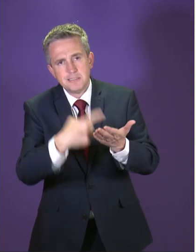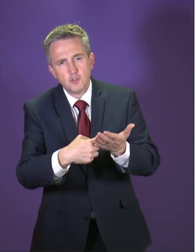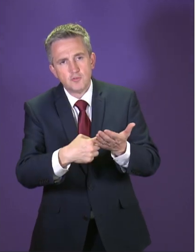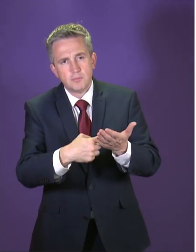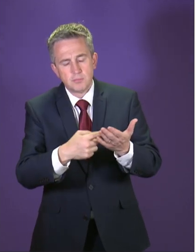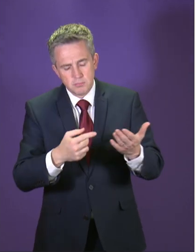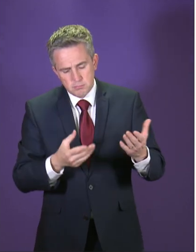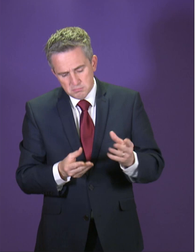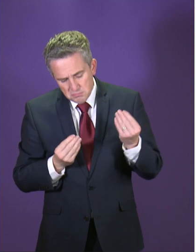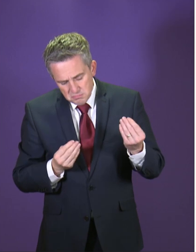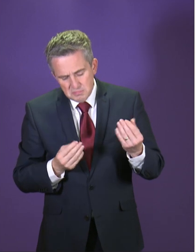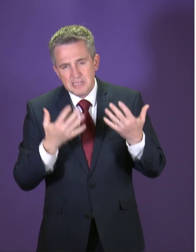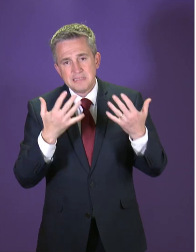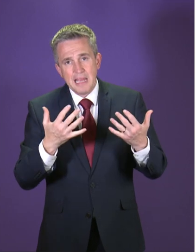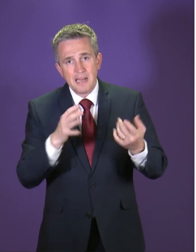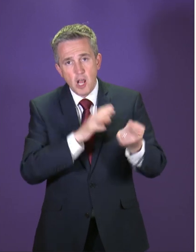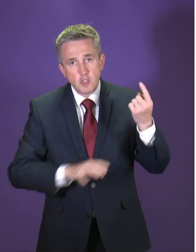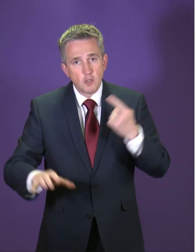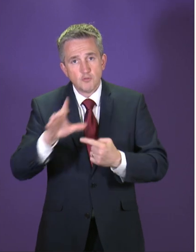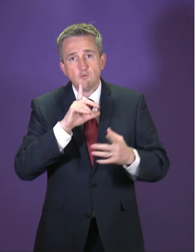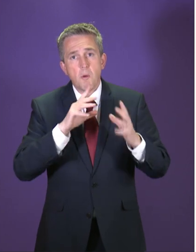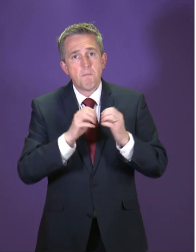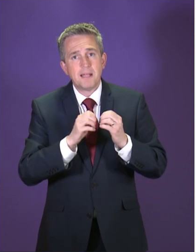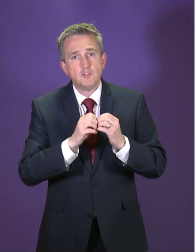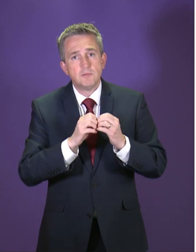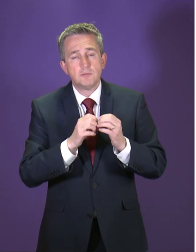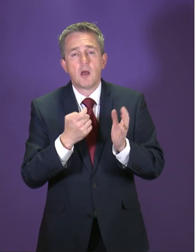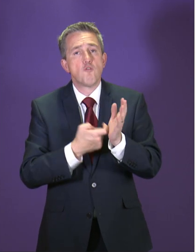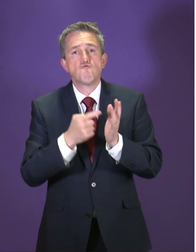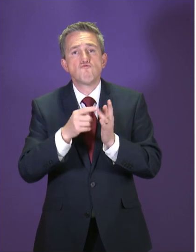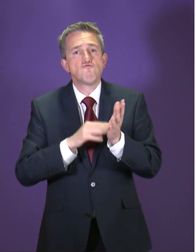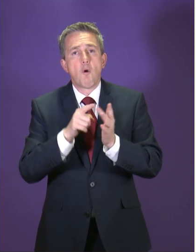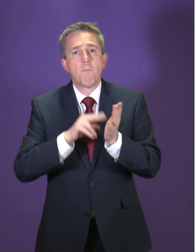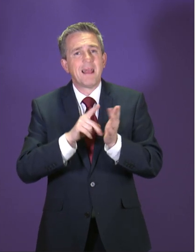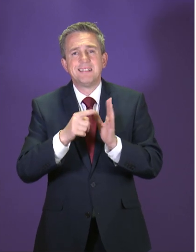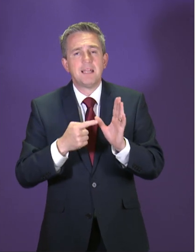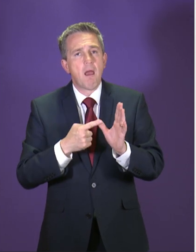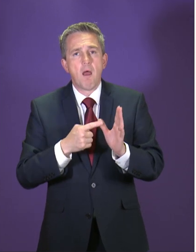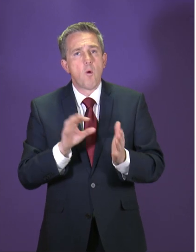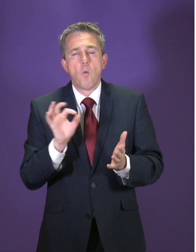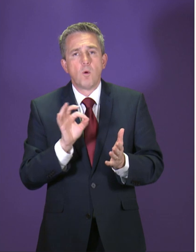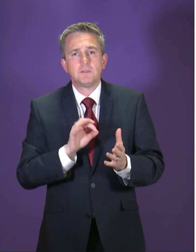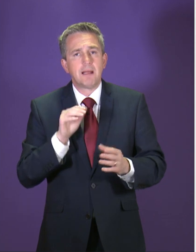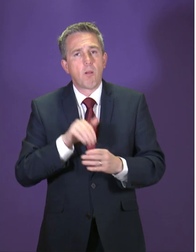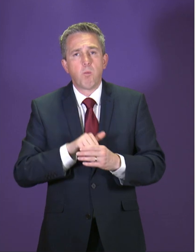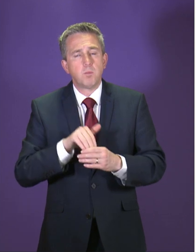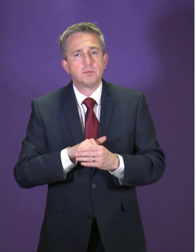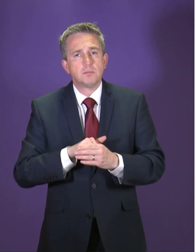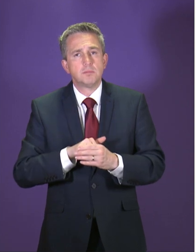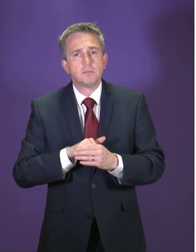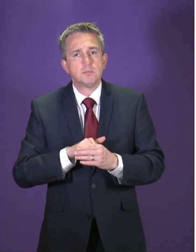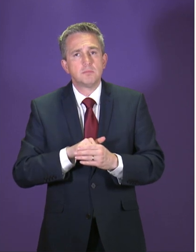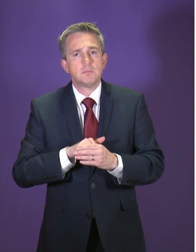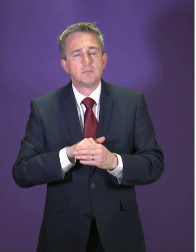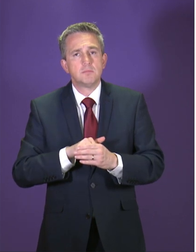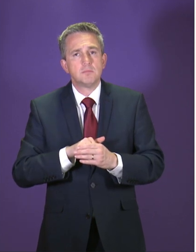mentioned 10 countries, not Romania. Definitely Romania was not prepared for that. But I said, in